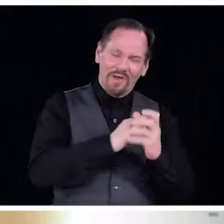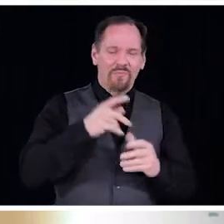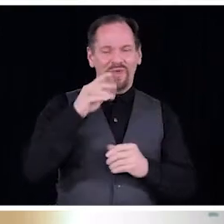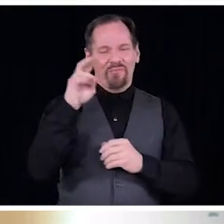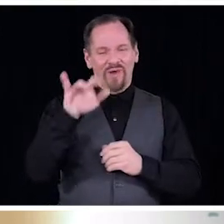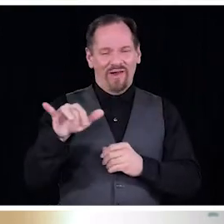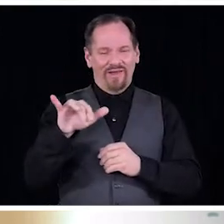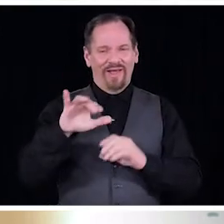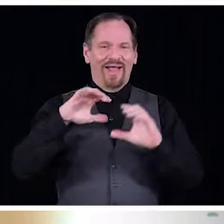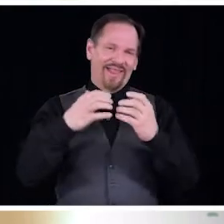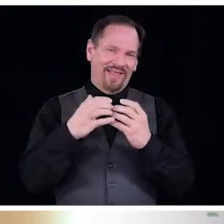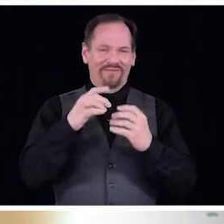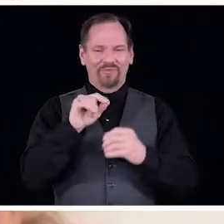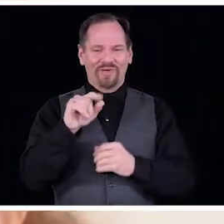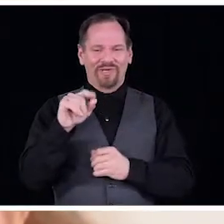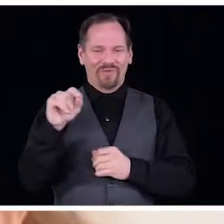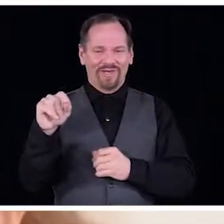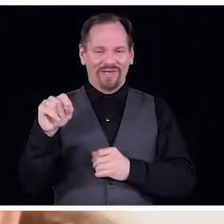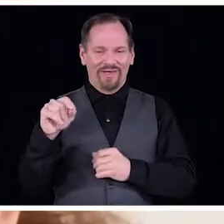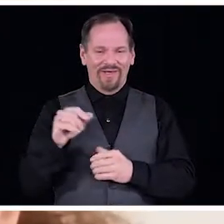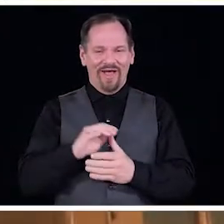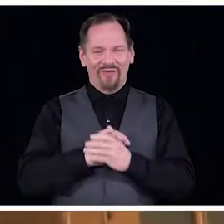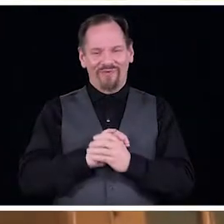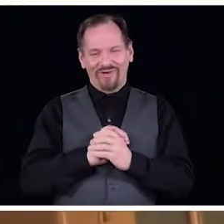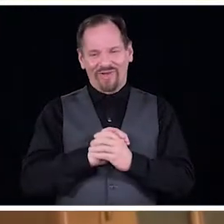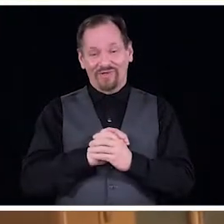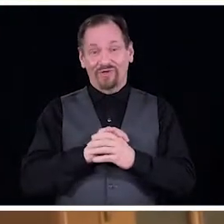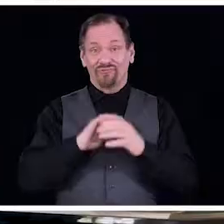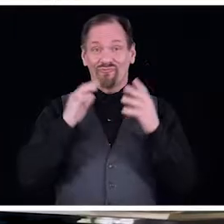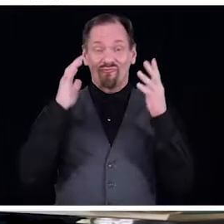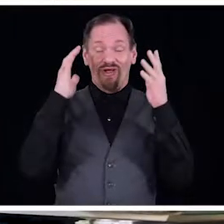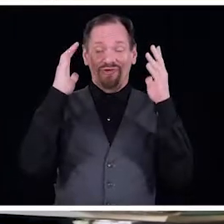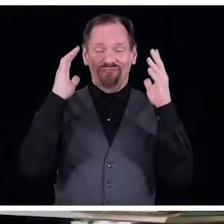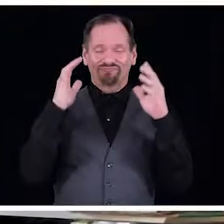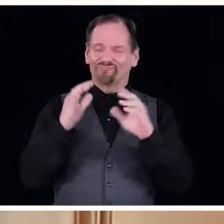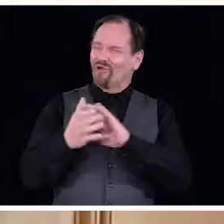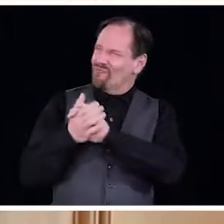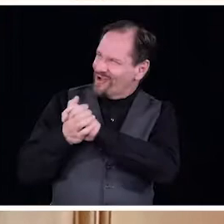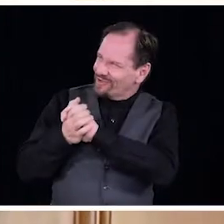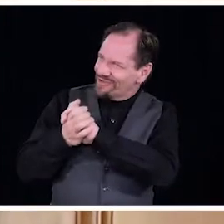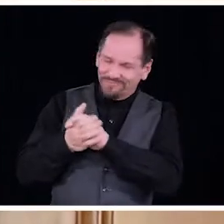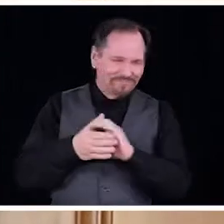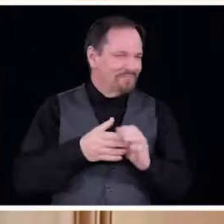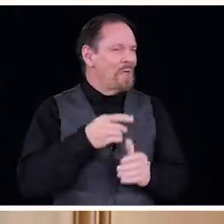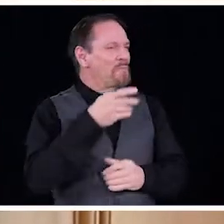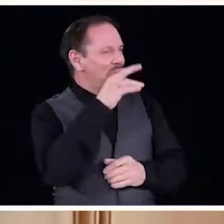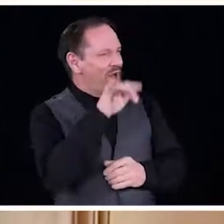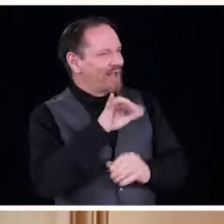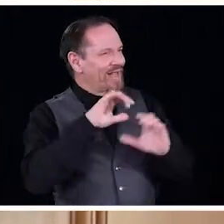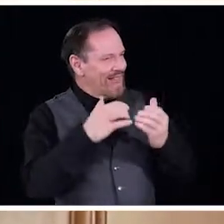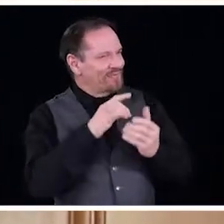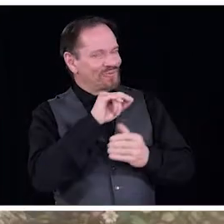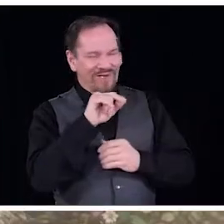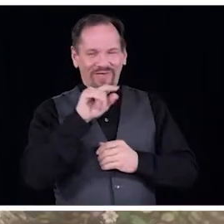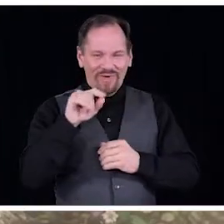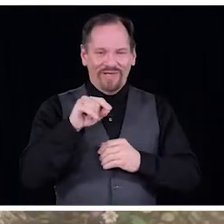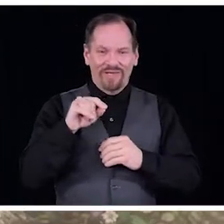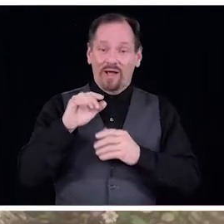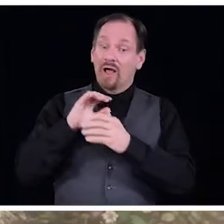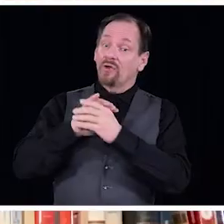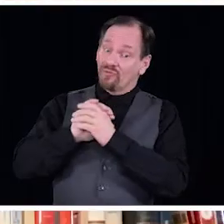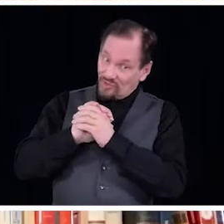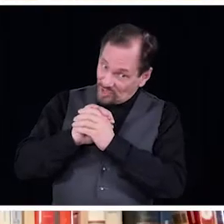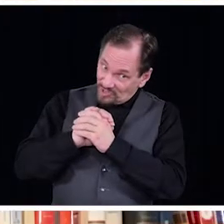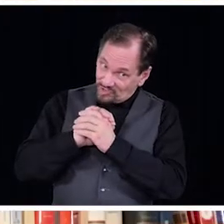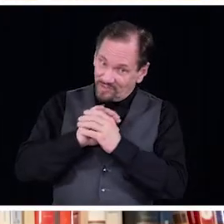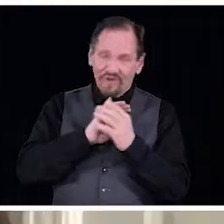Peabody Class of 2020. Congratulations. Congratulations. Congratulations. Peabody Class of 2020.